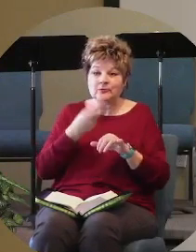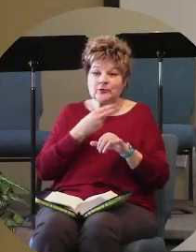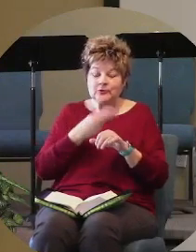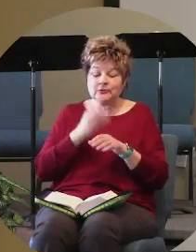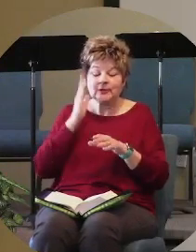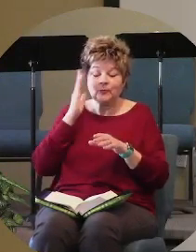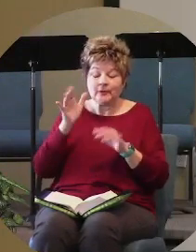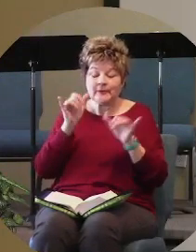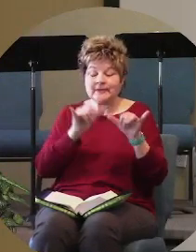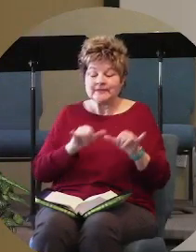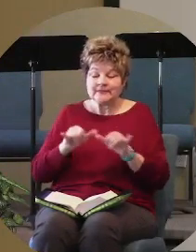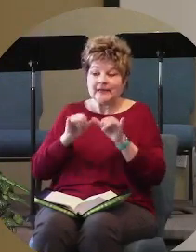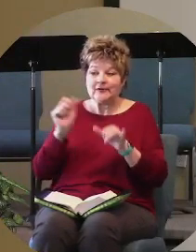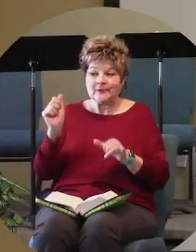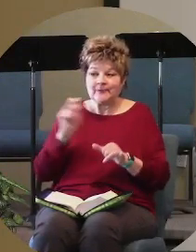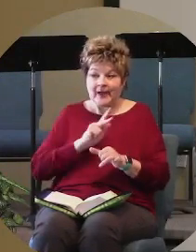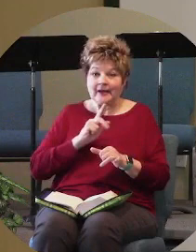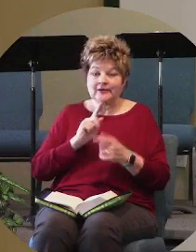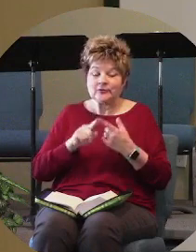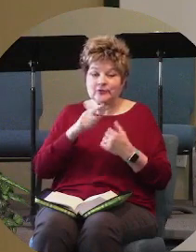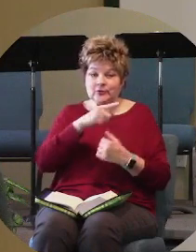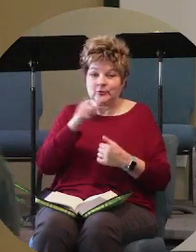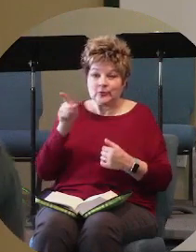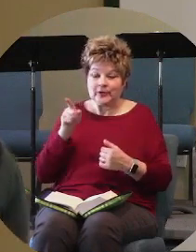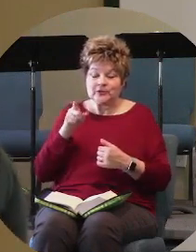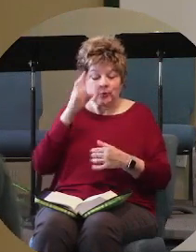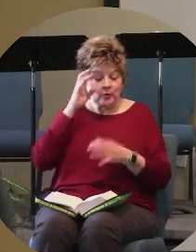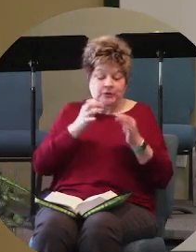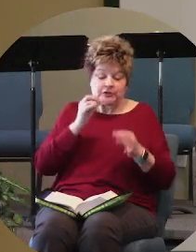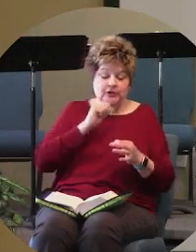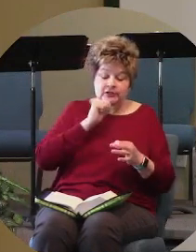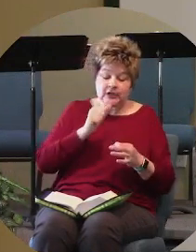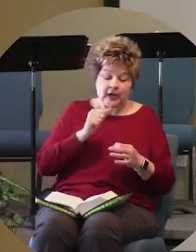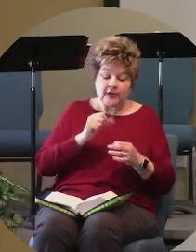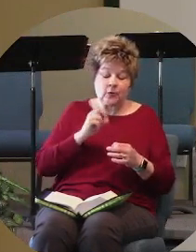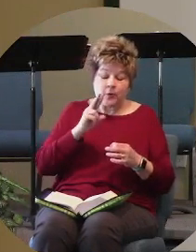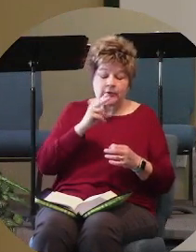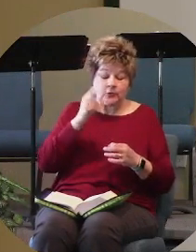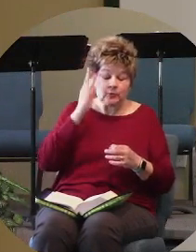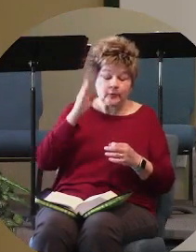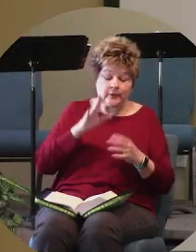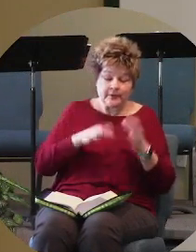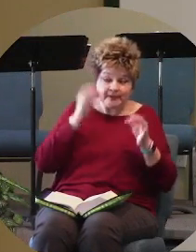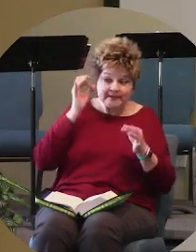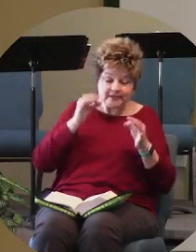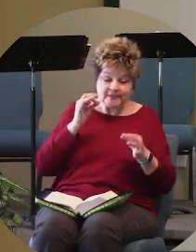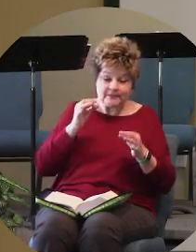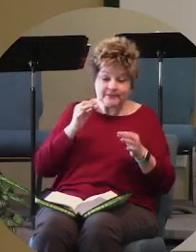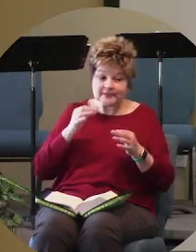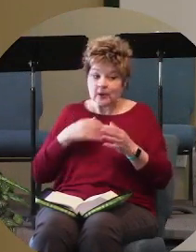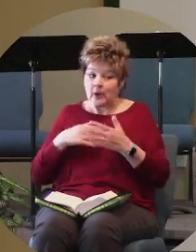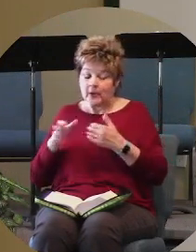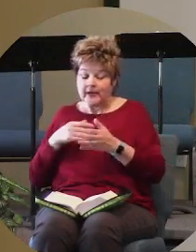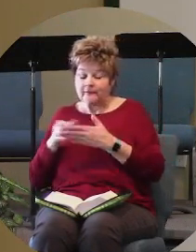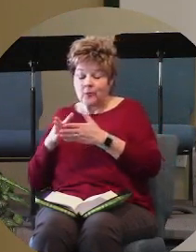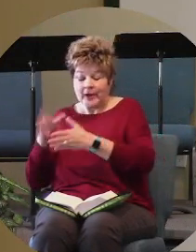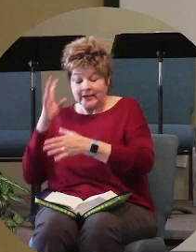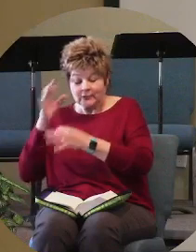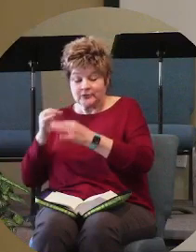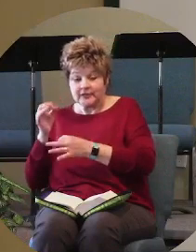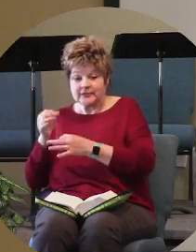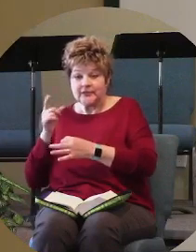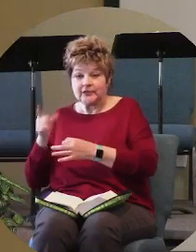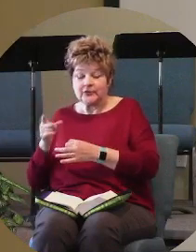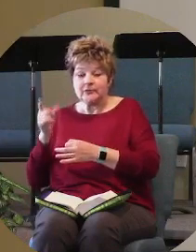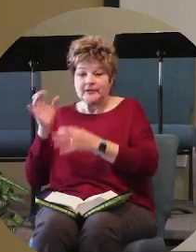be measured back to you. So judge not lest you be judged, because however you judge, you're going to be judged by the